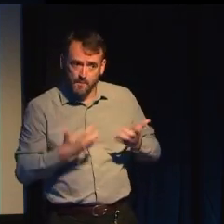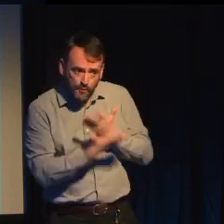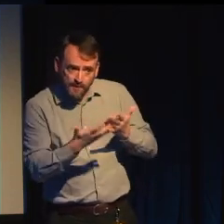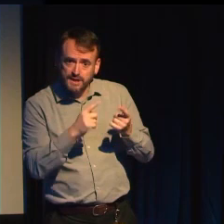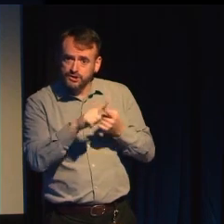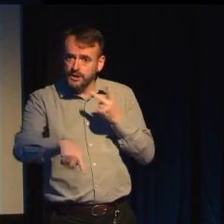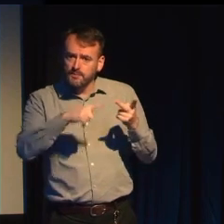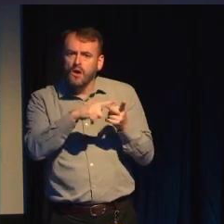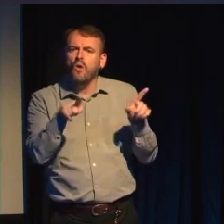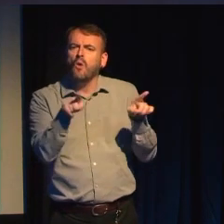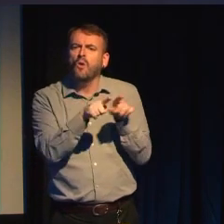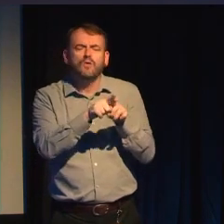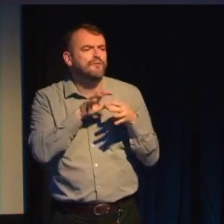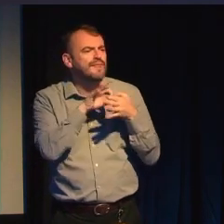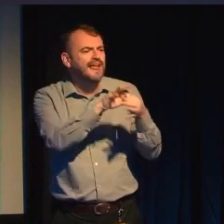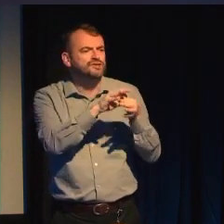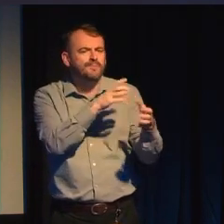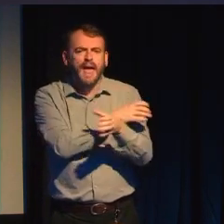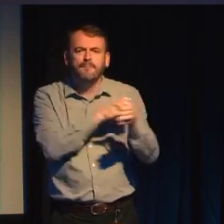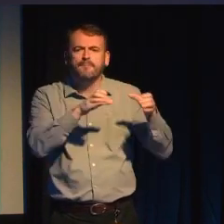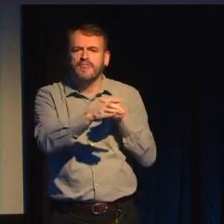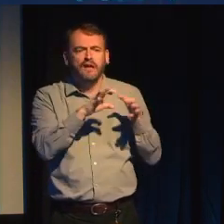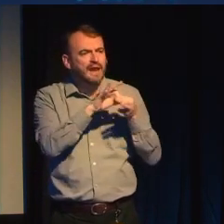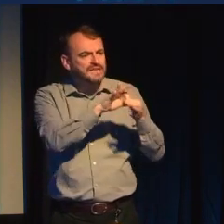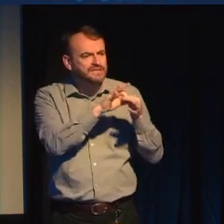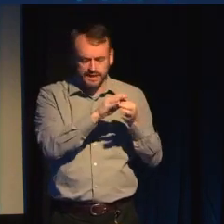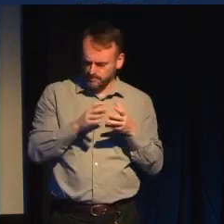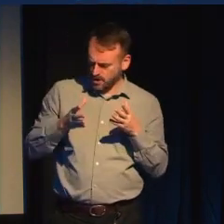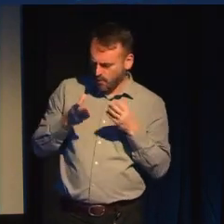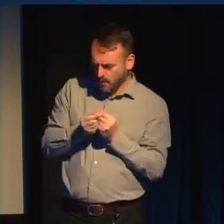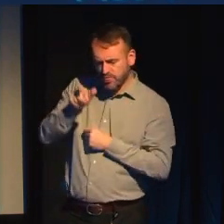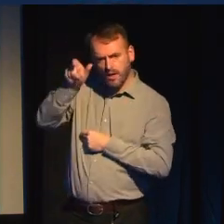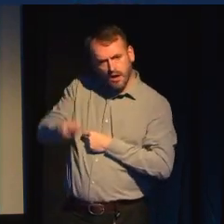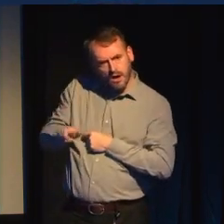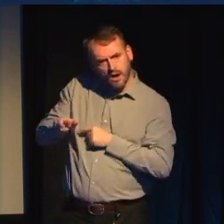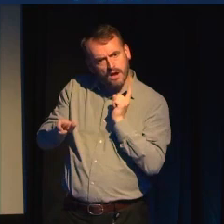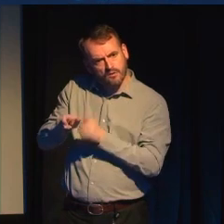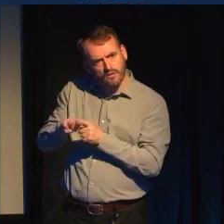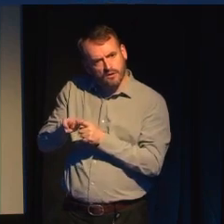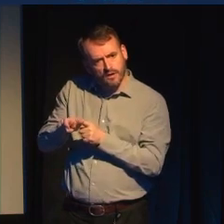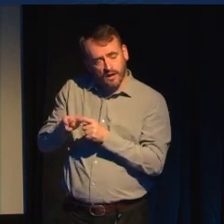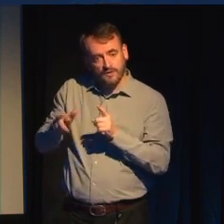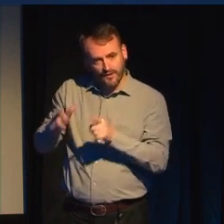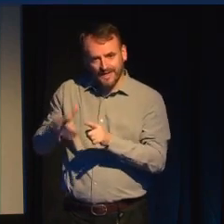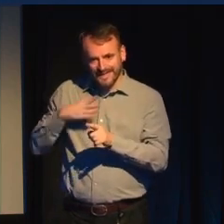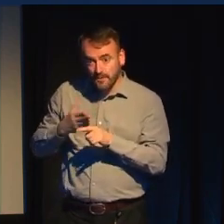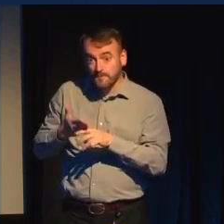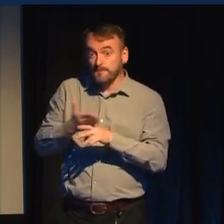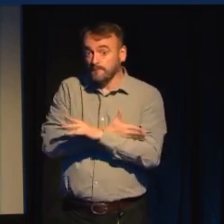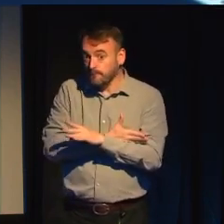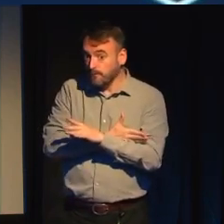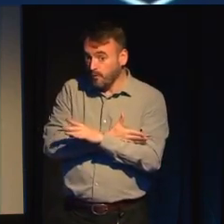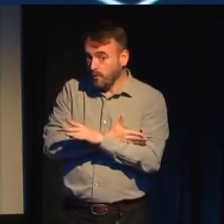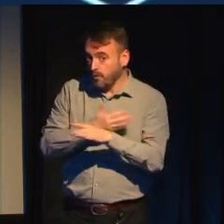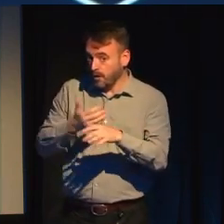relationship with our protagonist. So we almost always have to do it before the start of the game, but I shall come back to that. And then, of course,